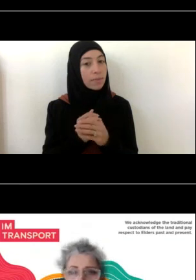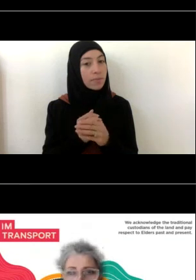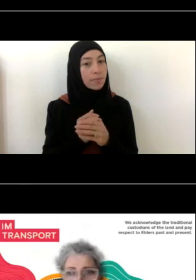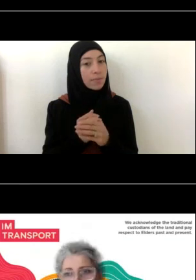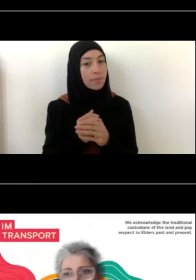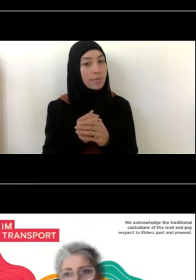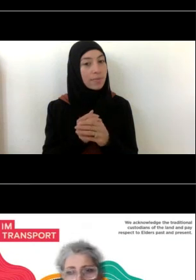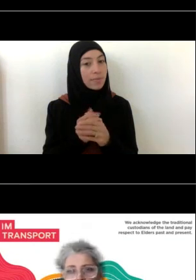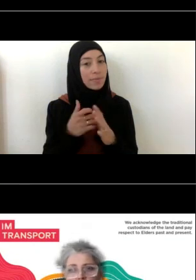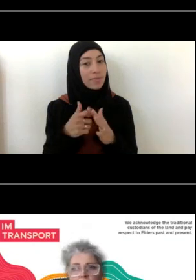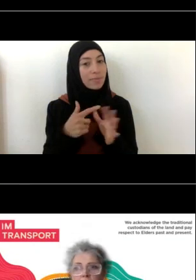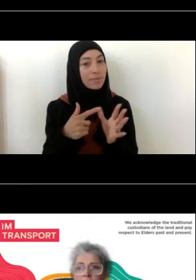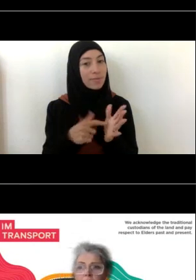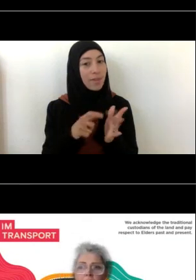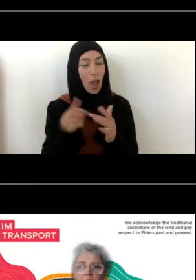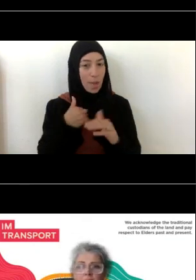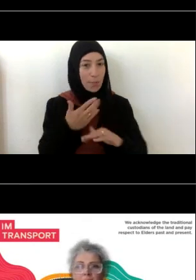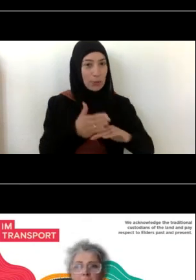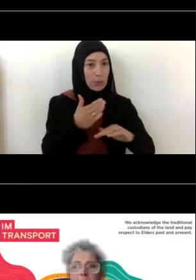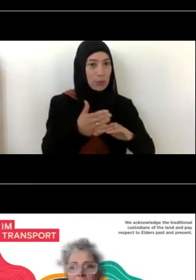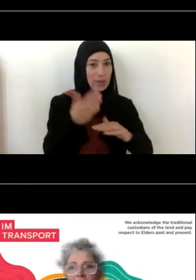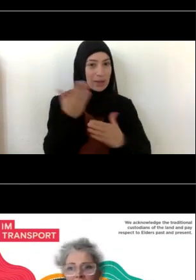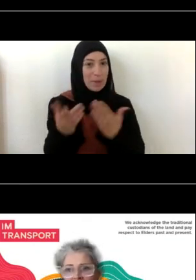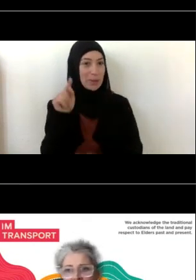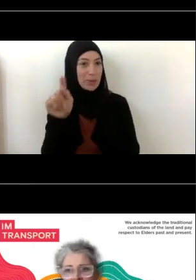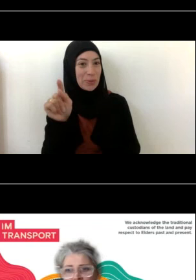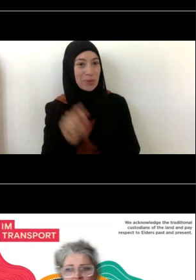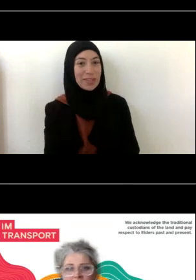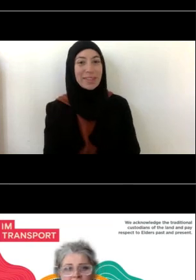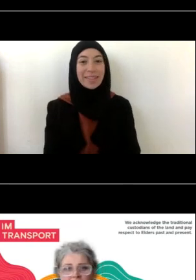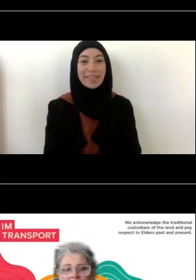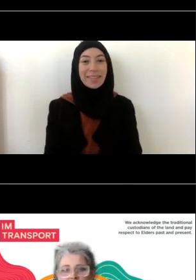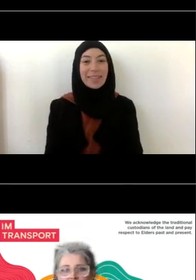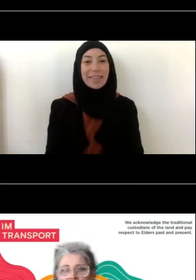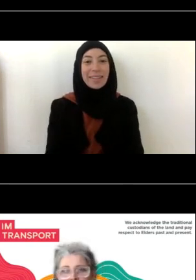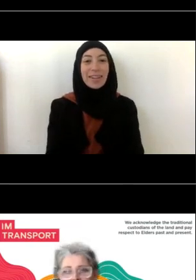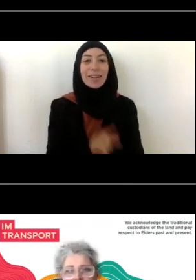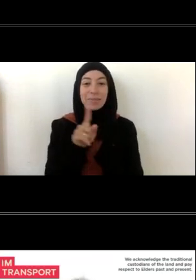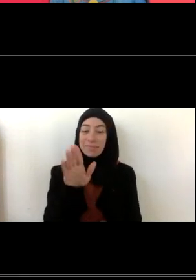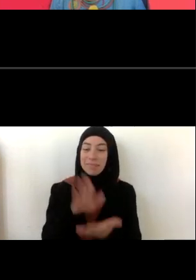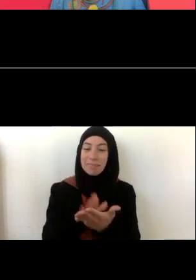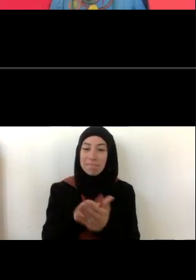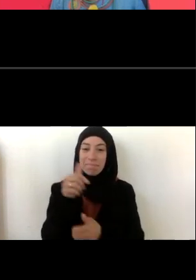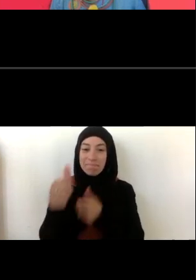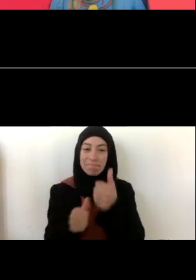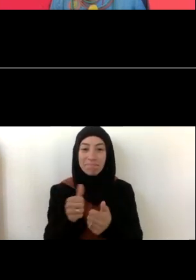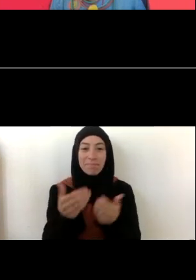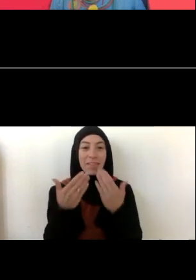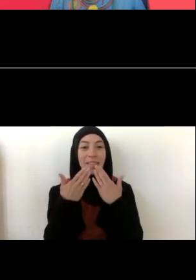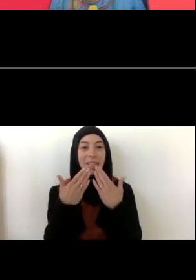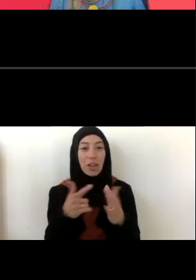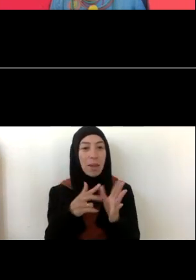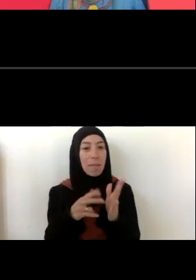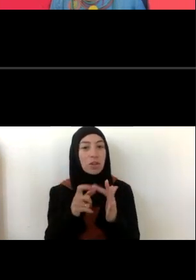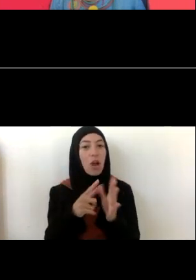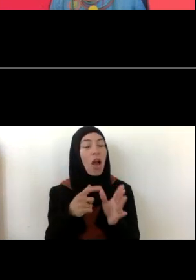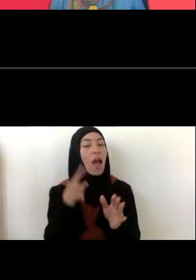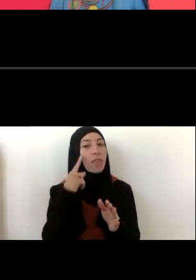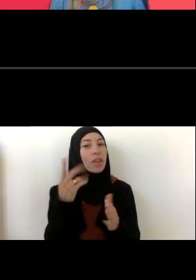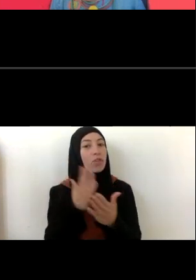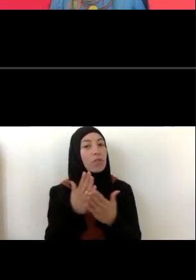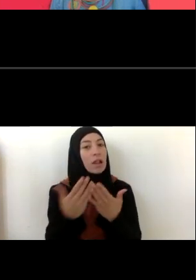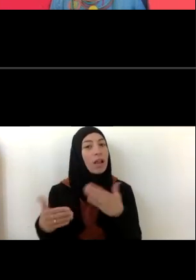new and you've led this program. I think you've done a really. Thanks, Amanda. But I think you've pretty well